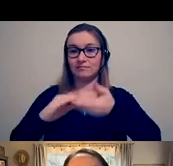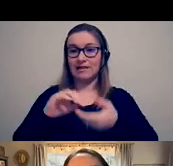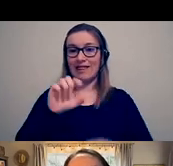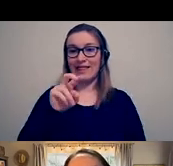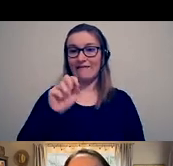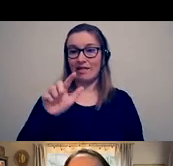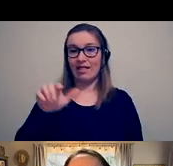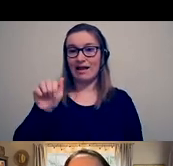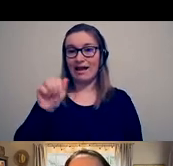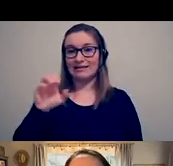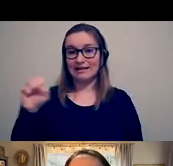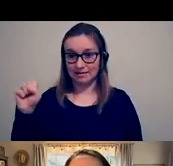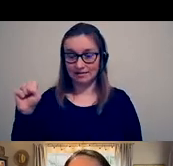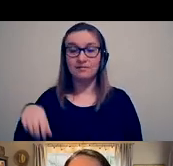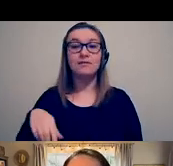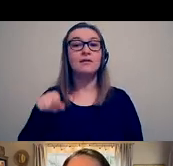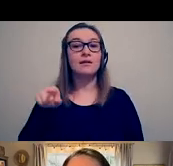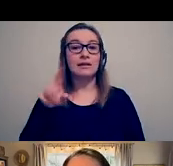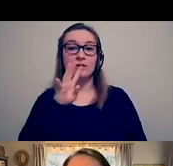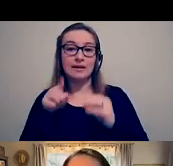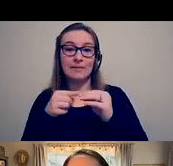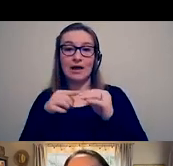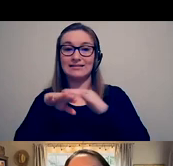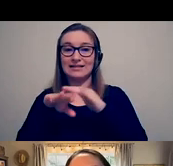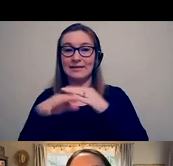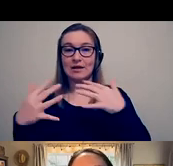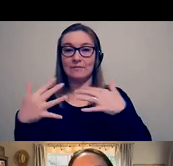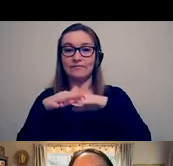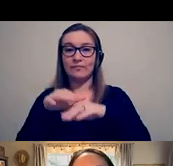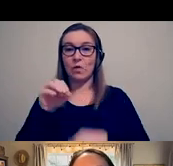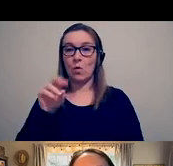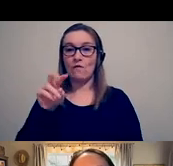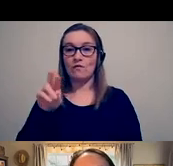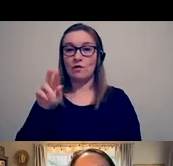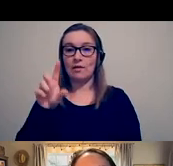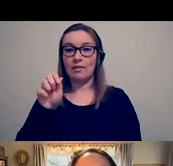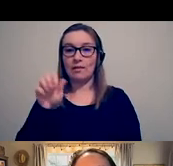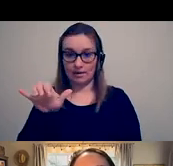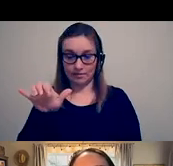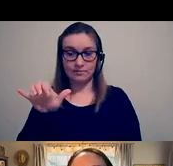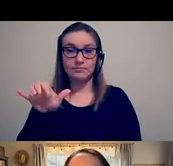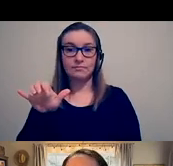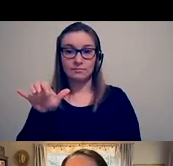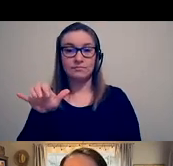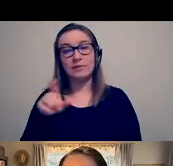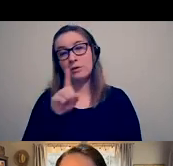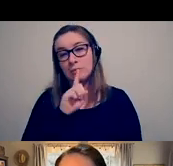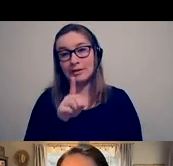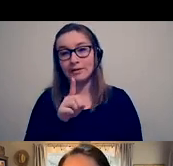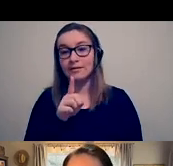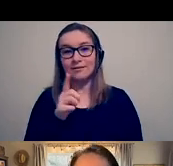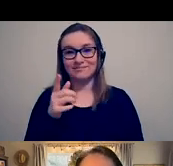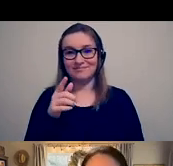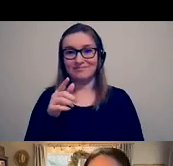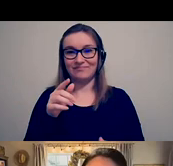will be talking about accessibility overlays and what the reality of what they can do